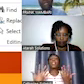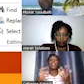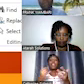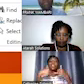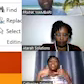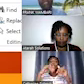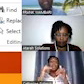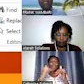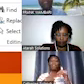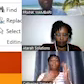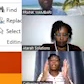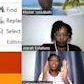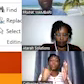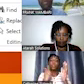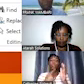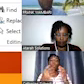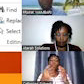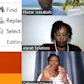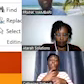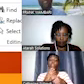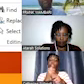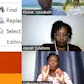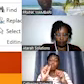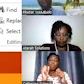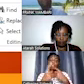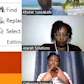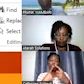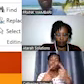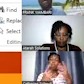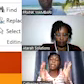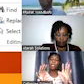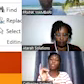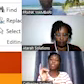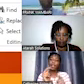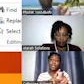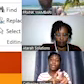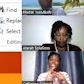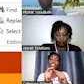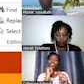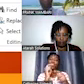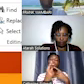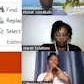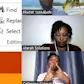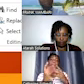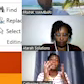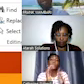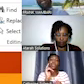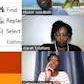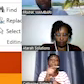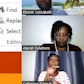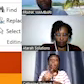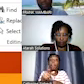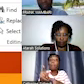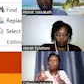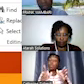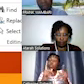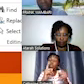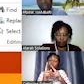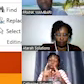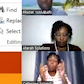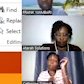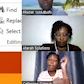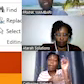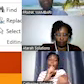is a confident that you can talk to, and don't talk from the angle of blaming or talking bad about your